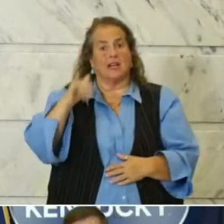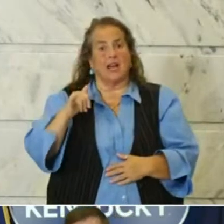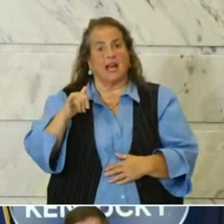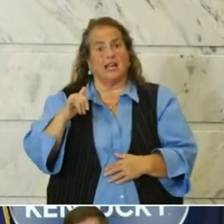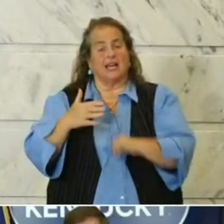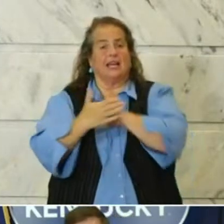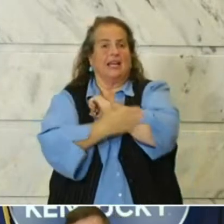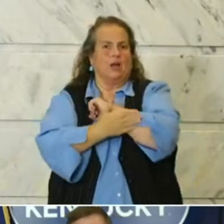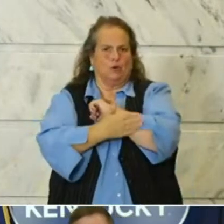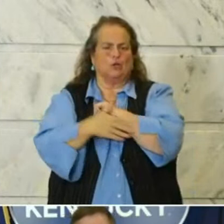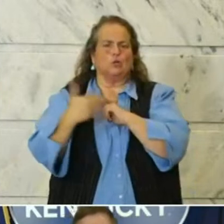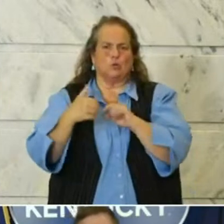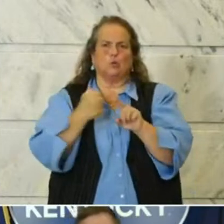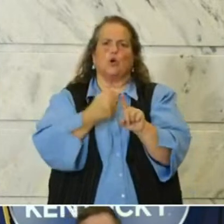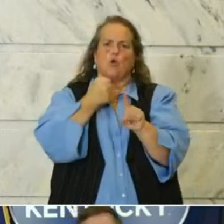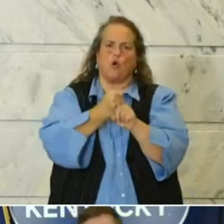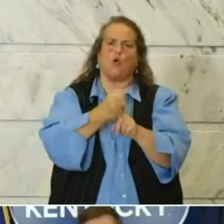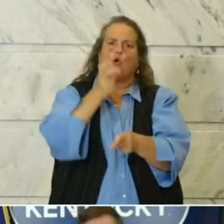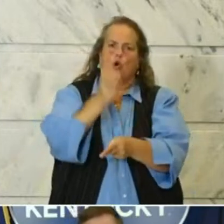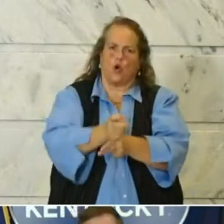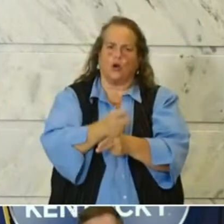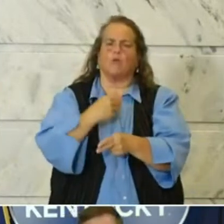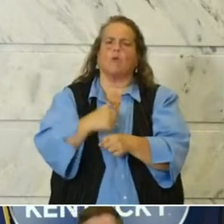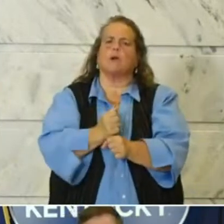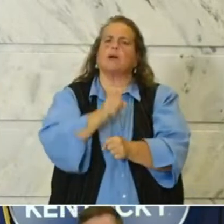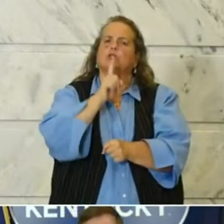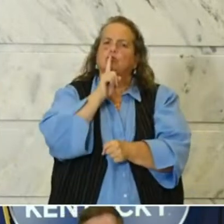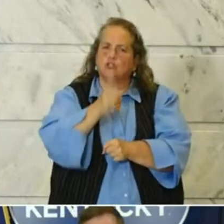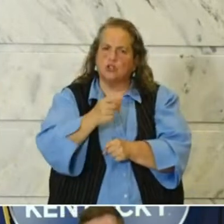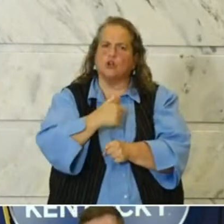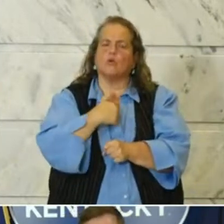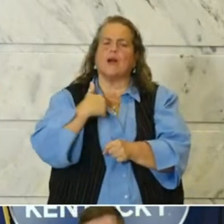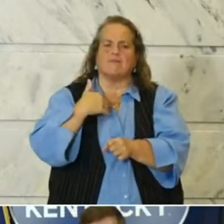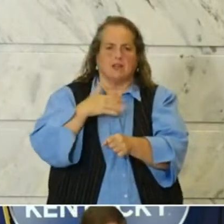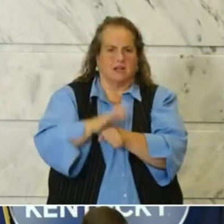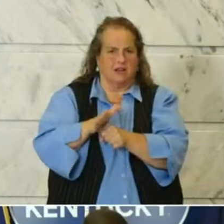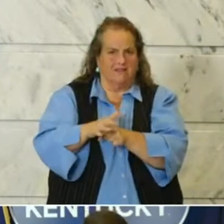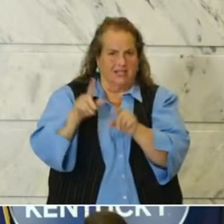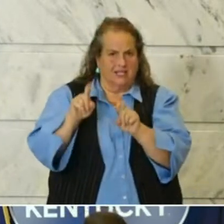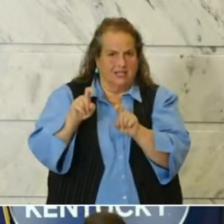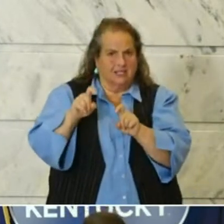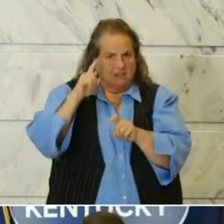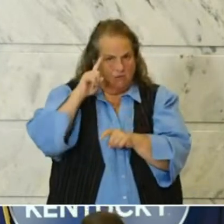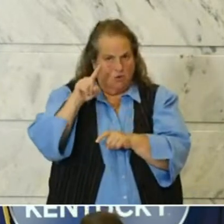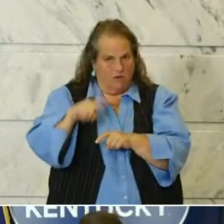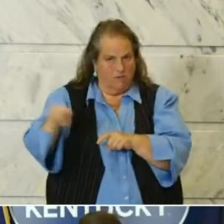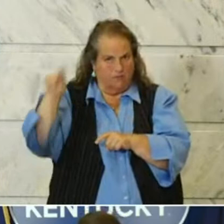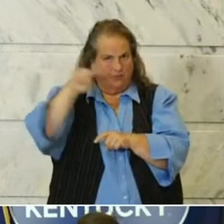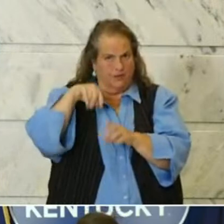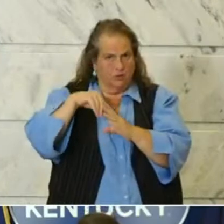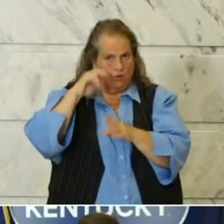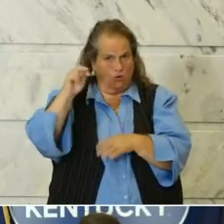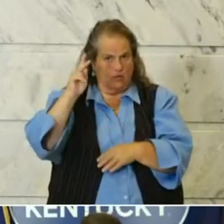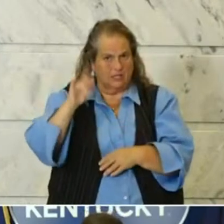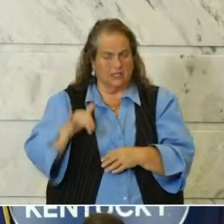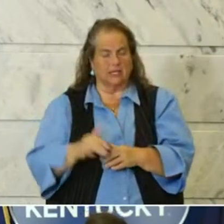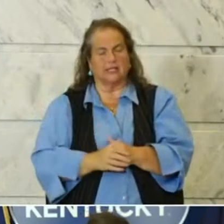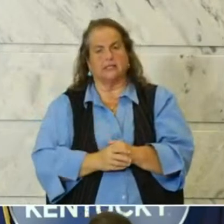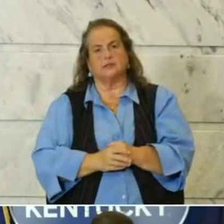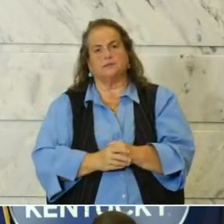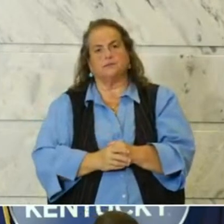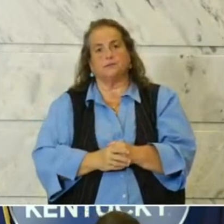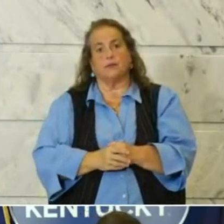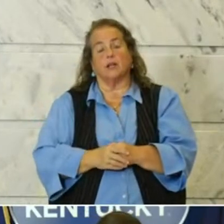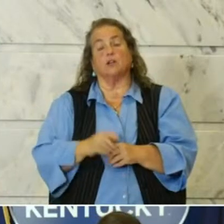have been hit especially hard, and we want to make sure that we have enough testing for everybody who needs it.